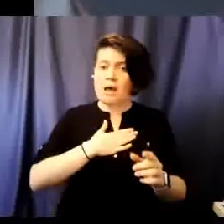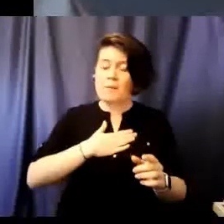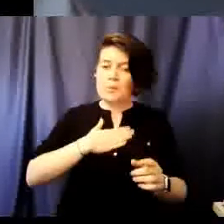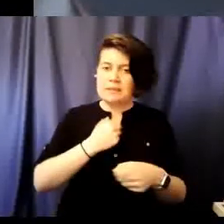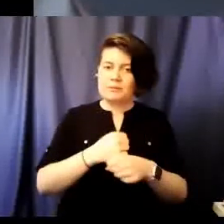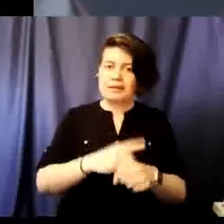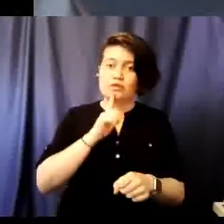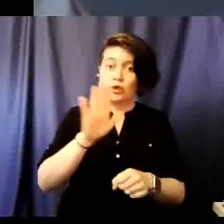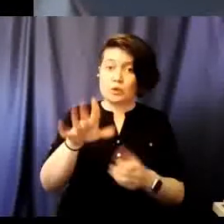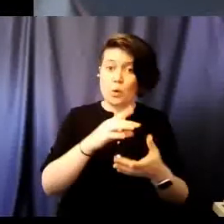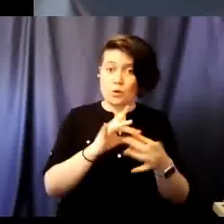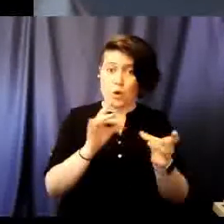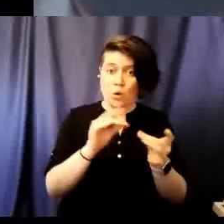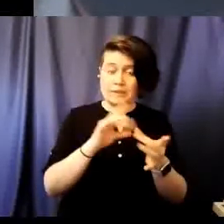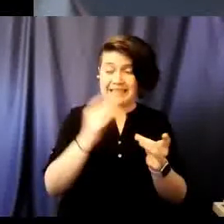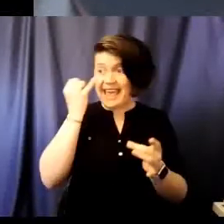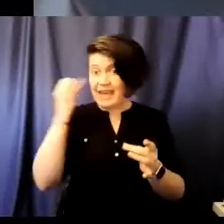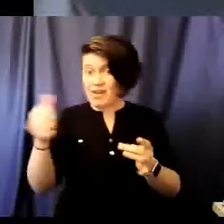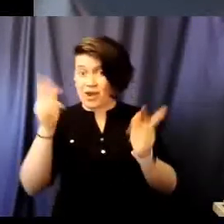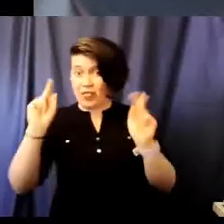by someone else.